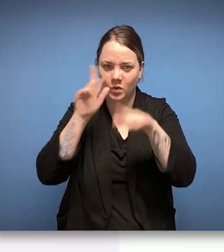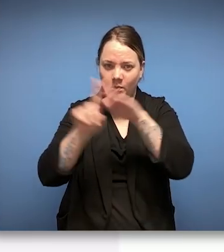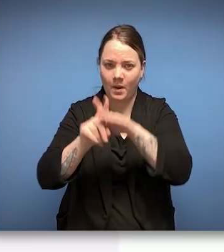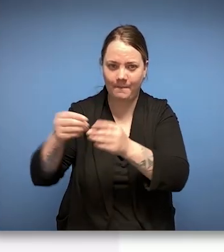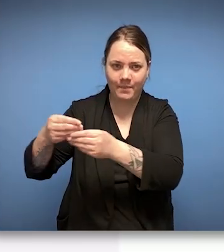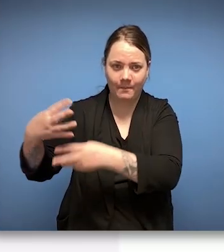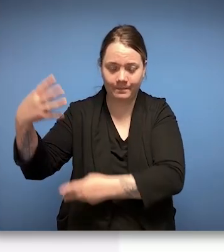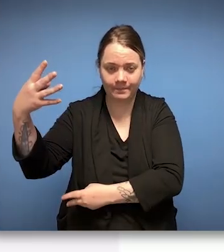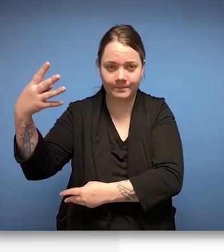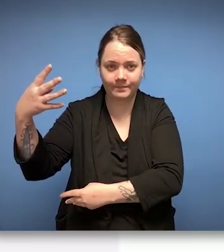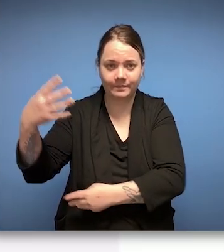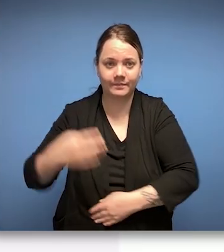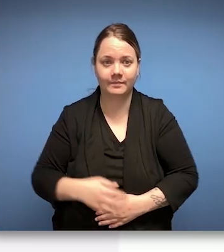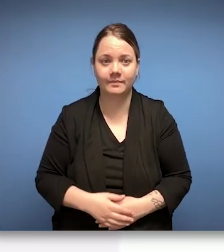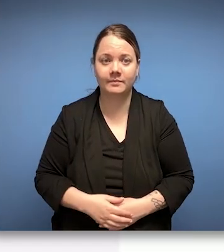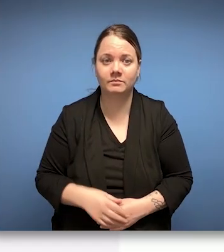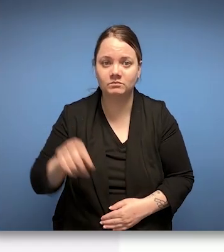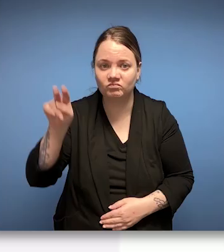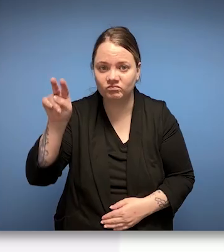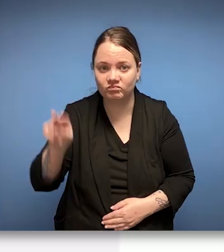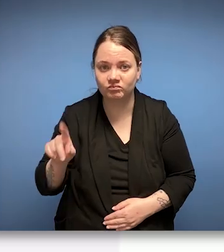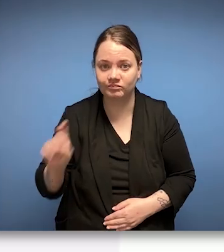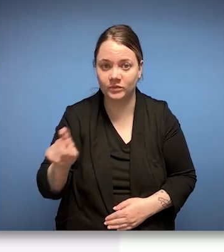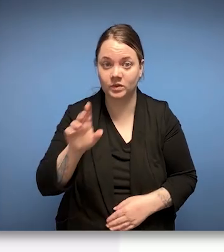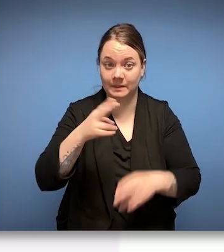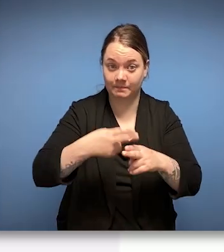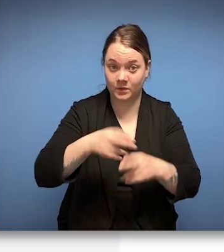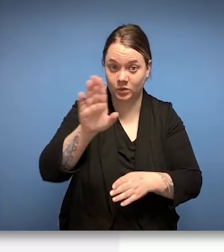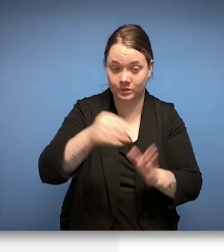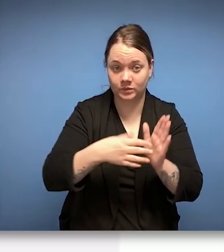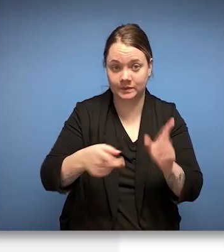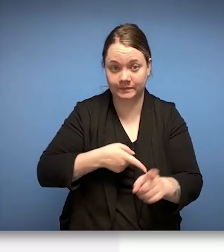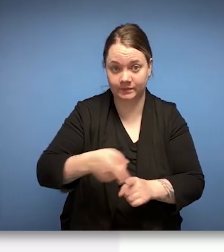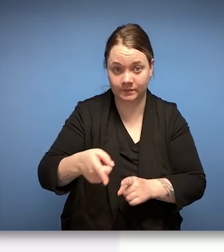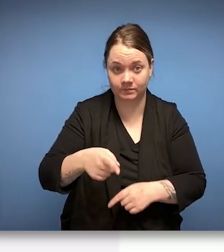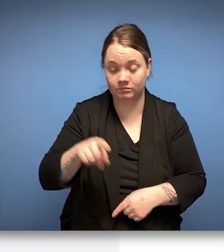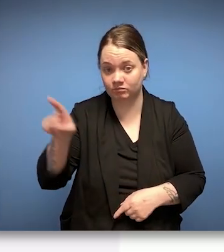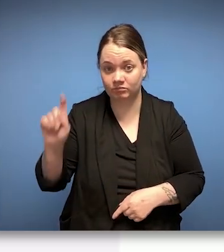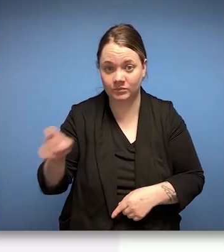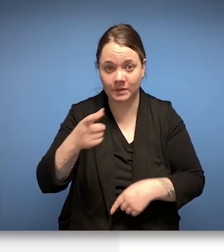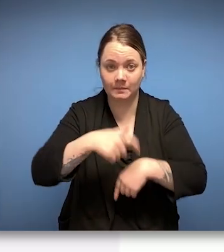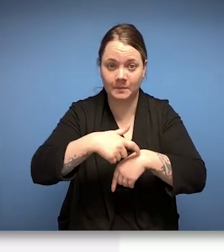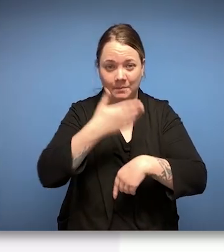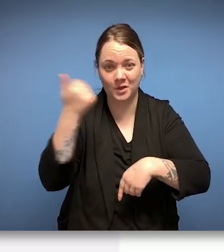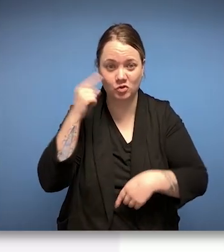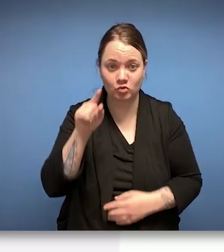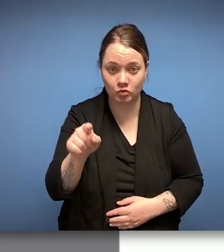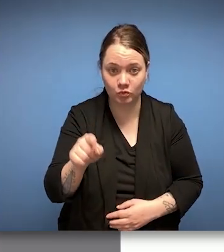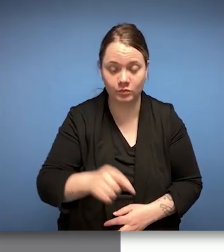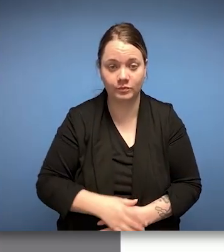will appear. Click on the name of your student accessibility specialist in the time slot that works best for